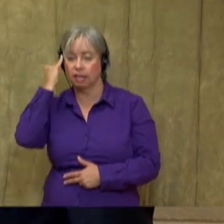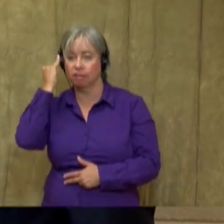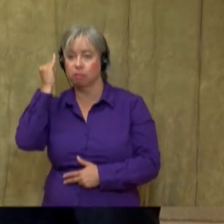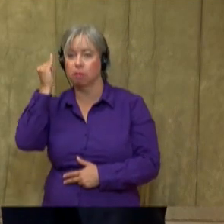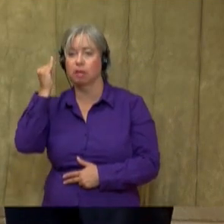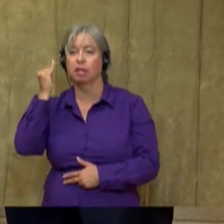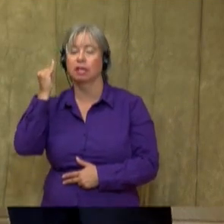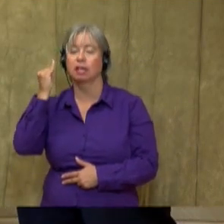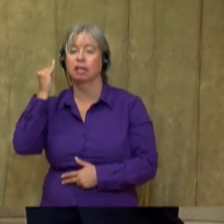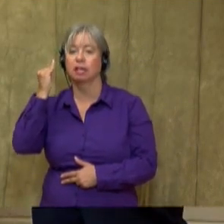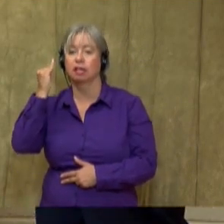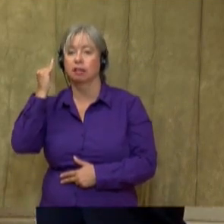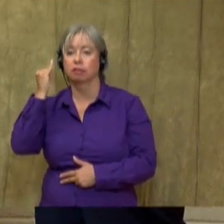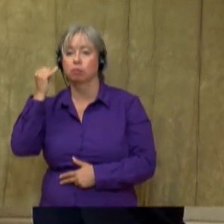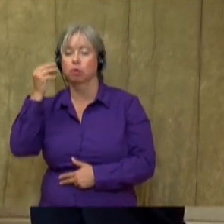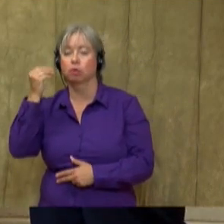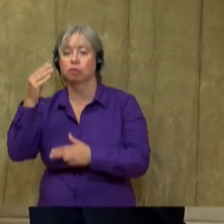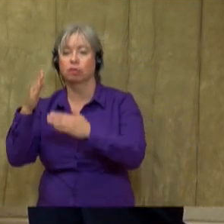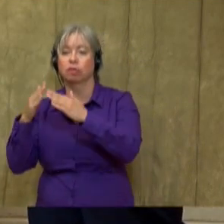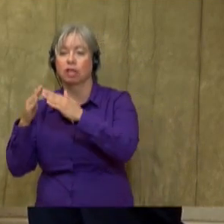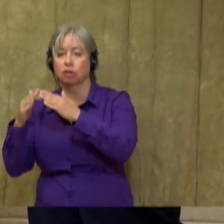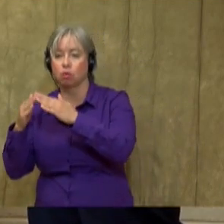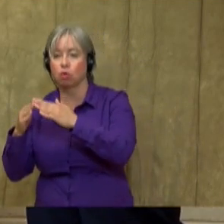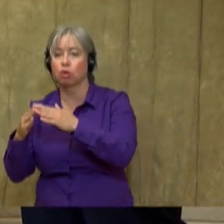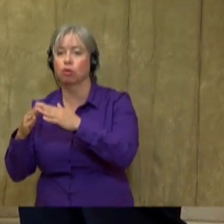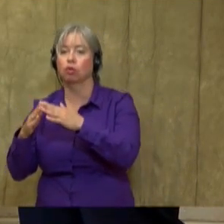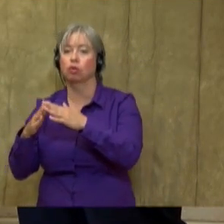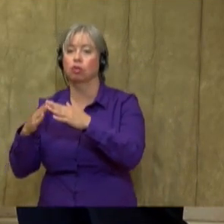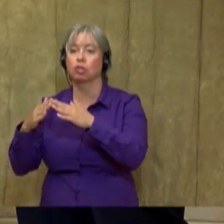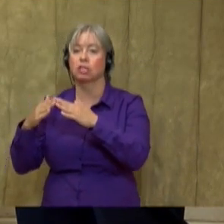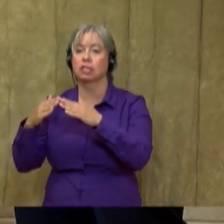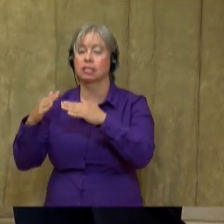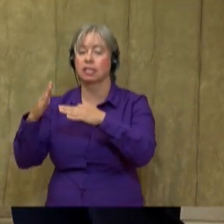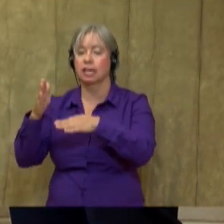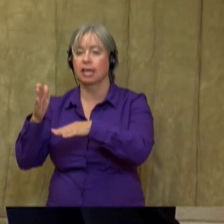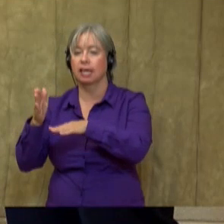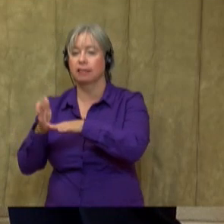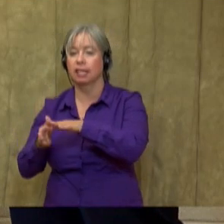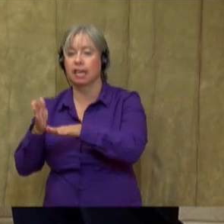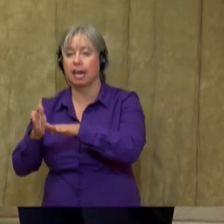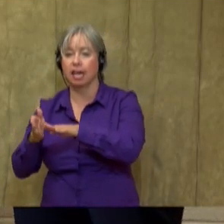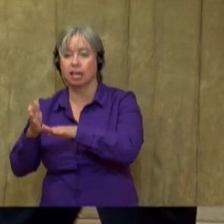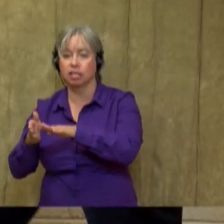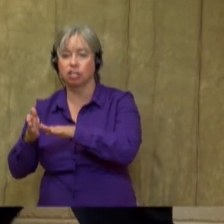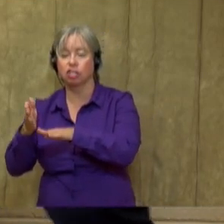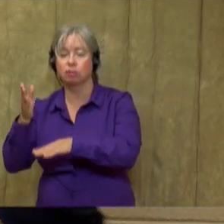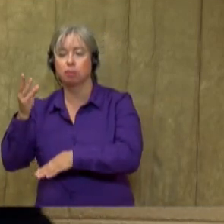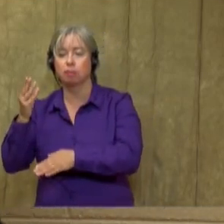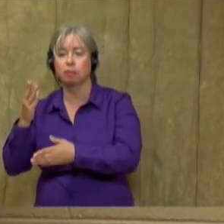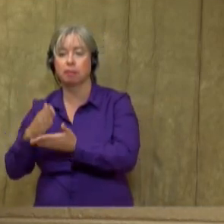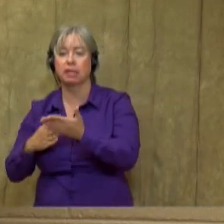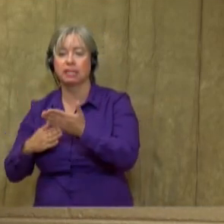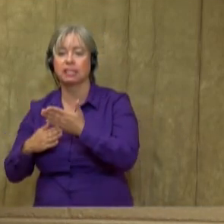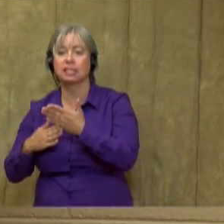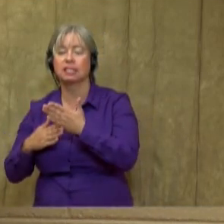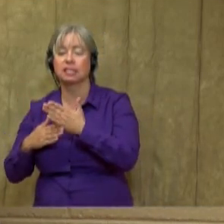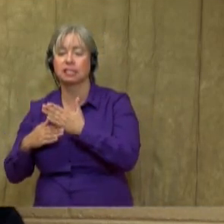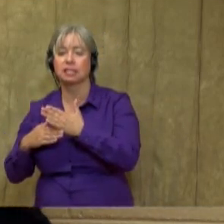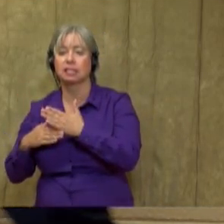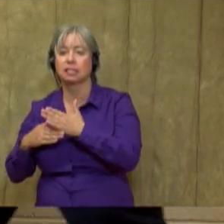and I remove the edge pieces, we're left with the smaller square in the face of our larger cube.